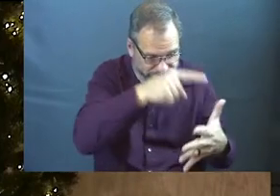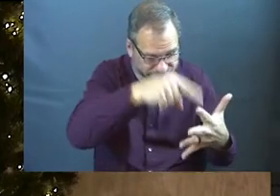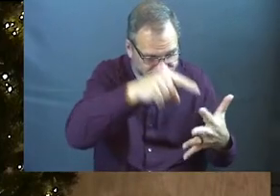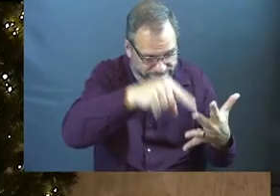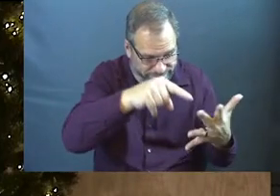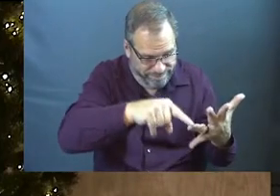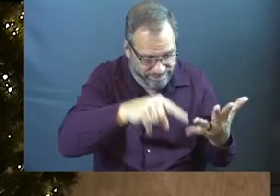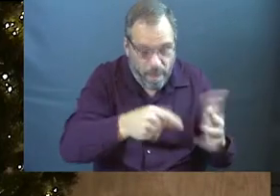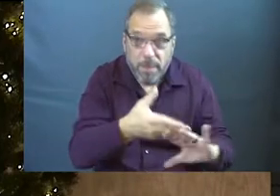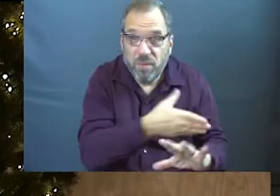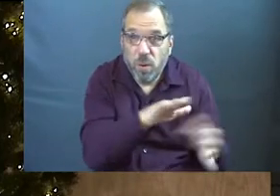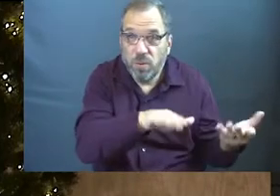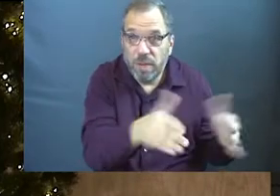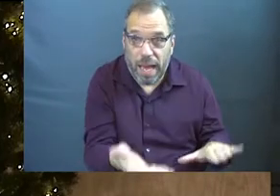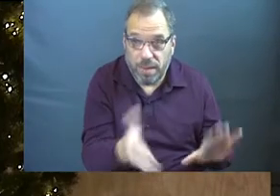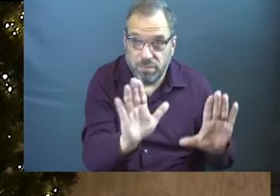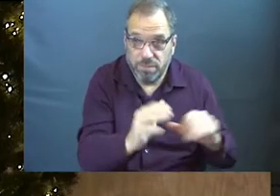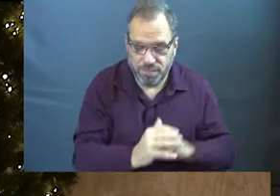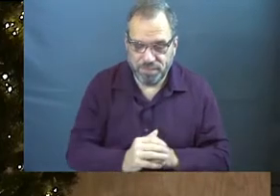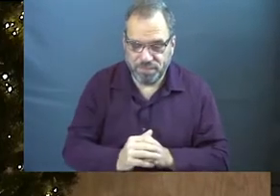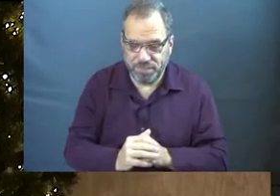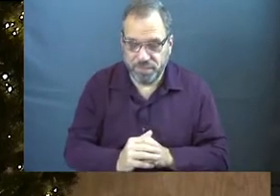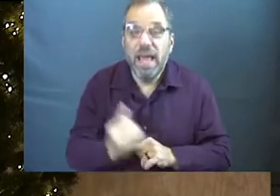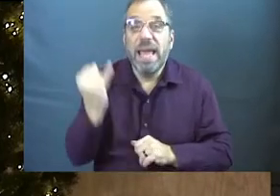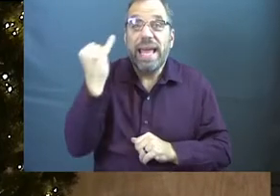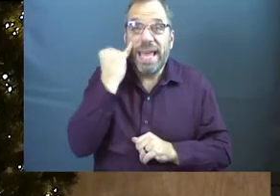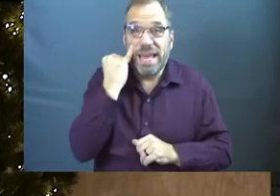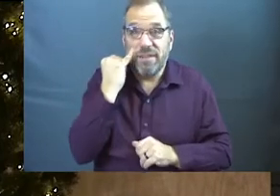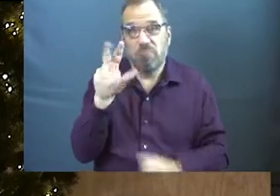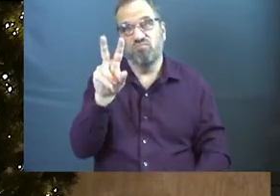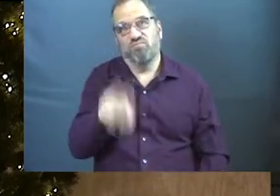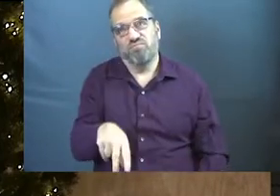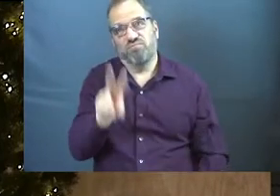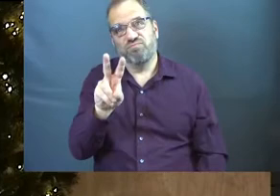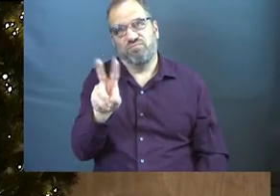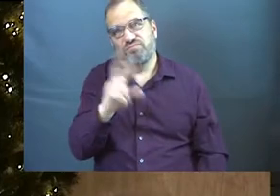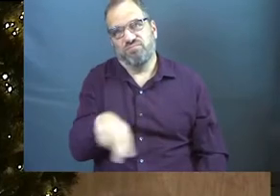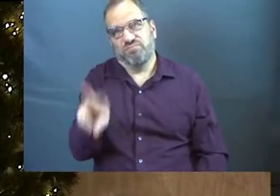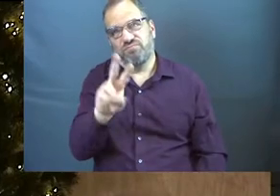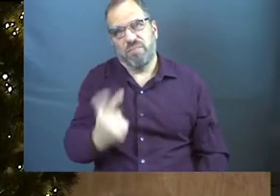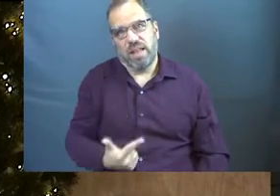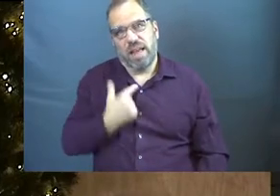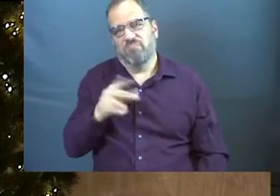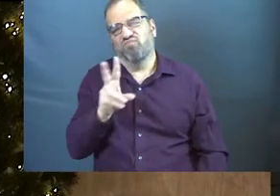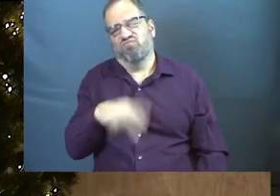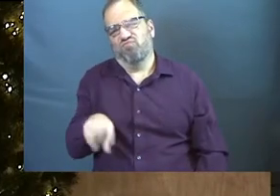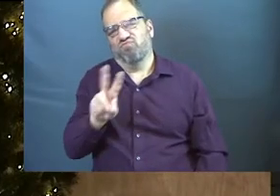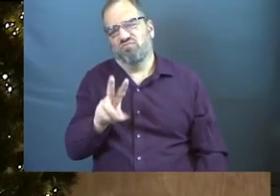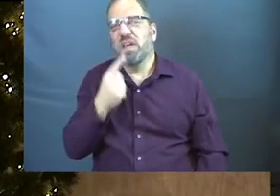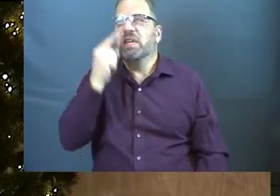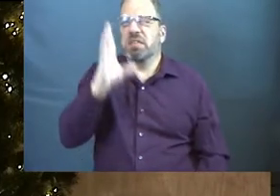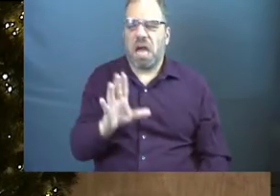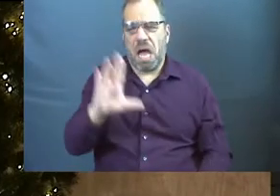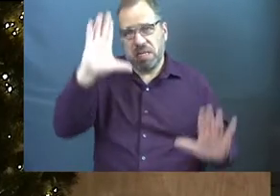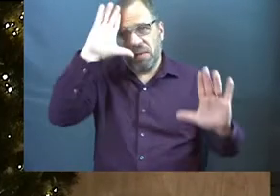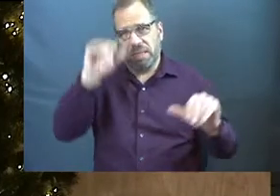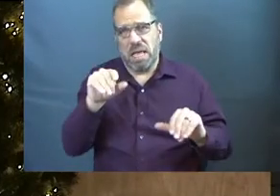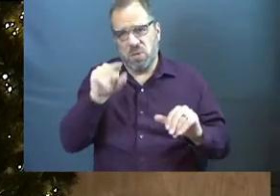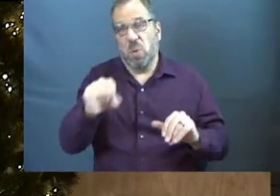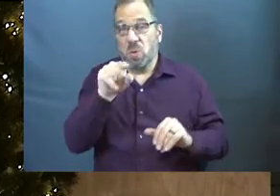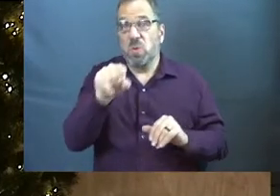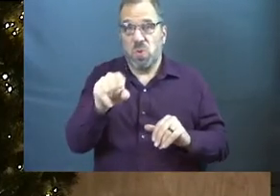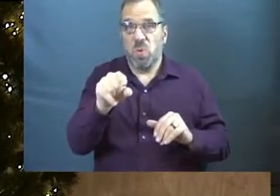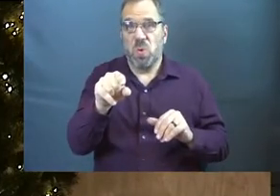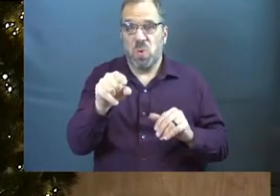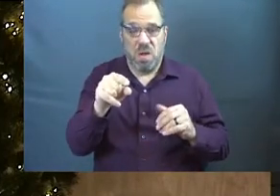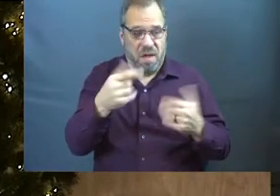life before you die. If I was to look at you and assess your entire life and say God's expectation is that